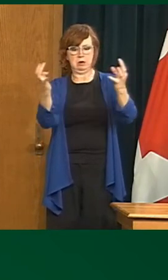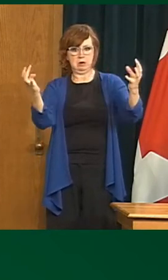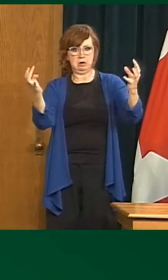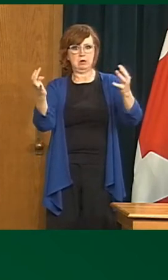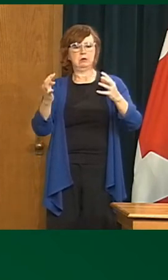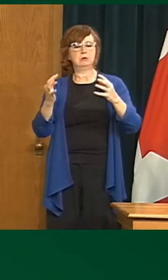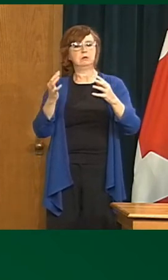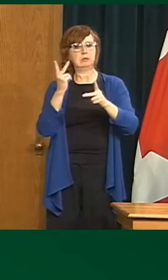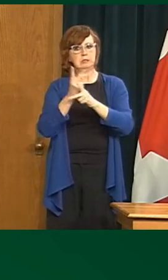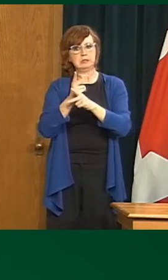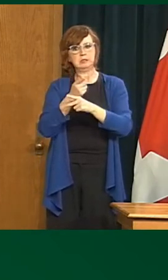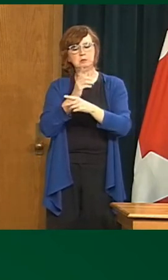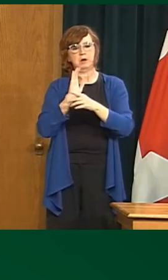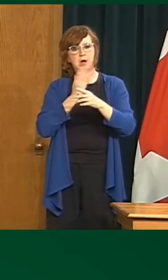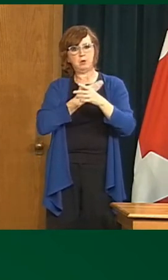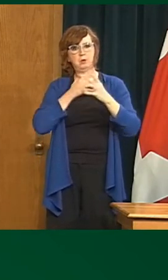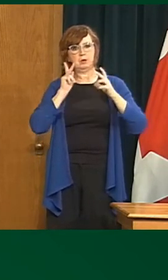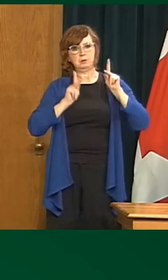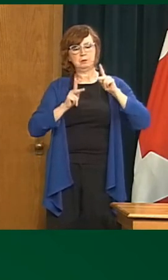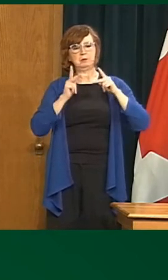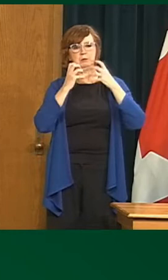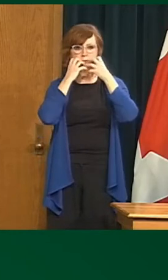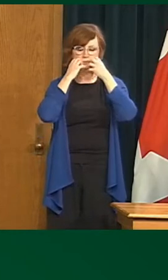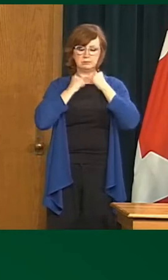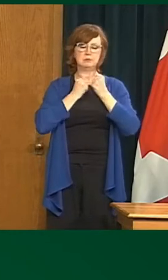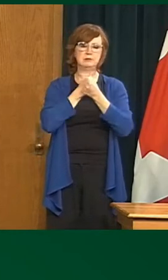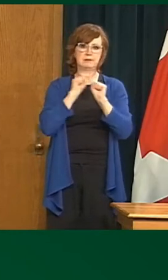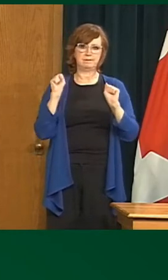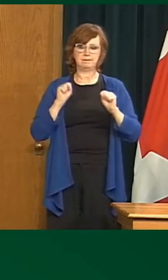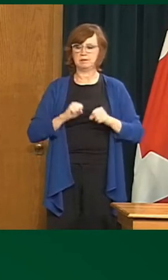our citizens safe. Follow up, Chris.